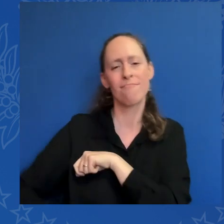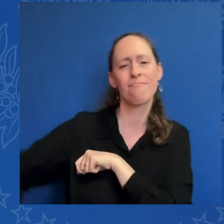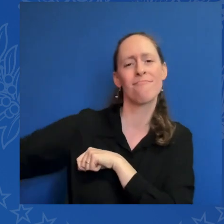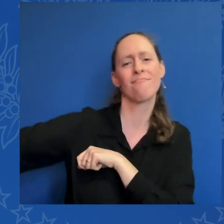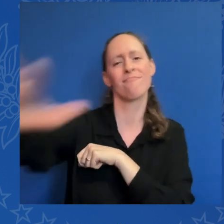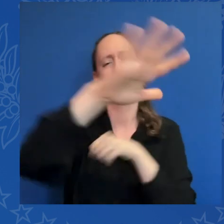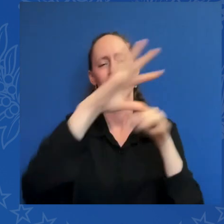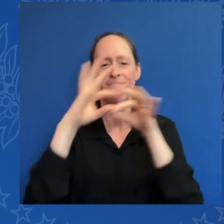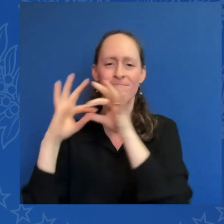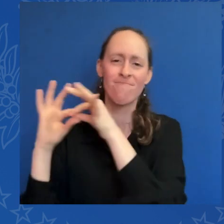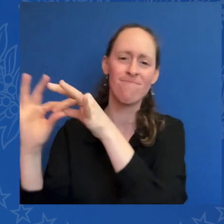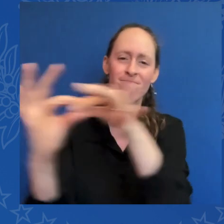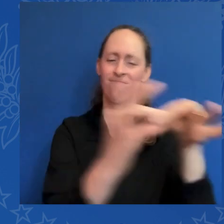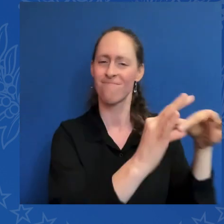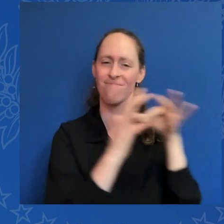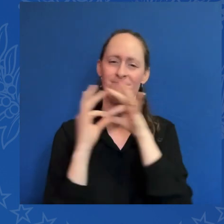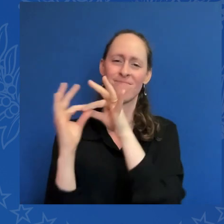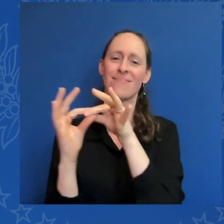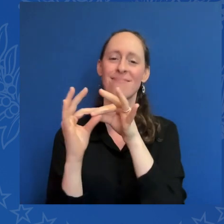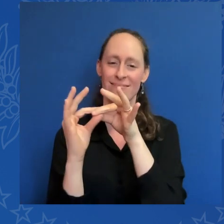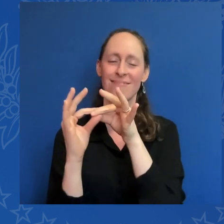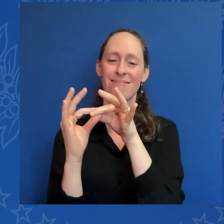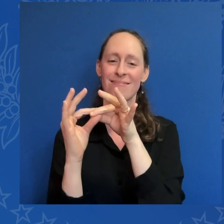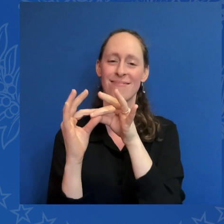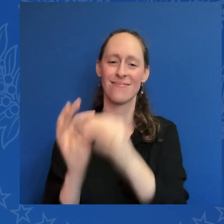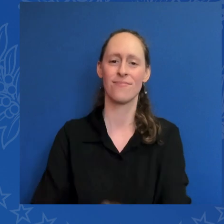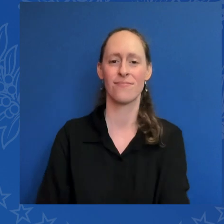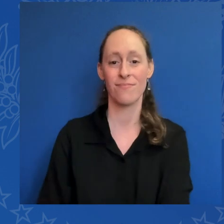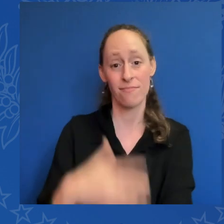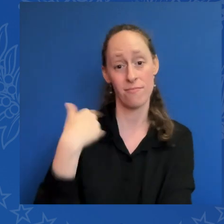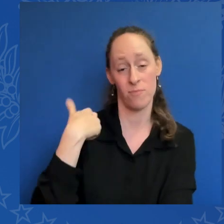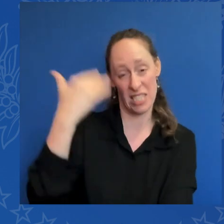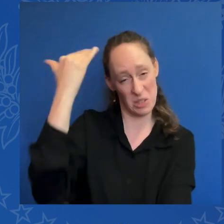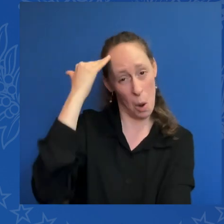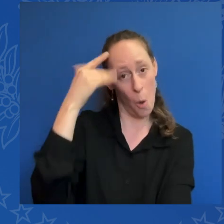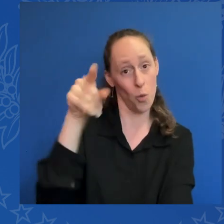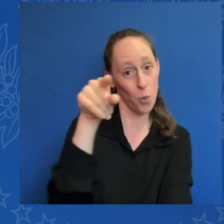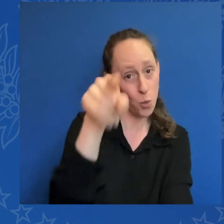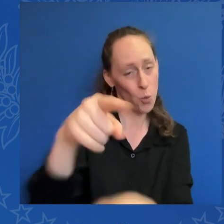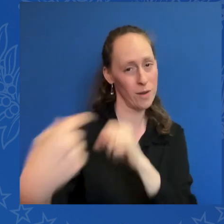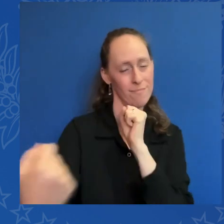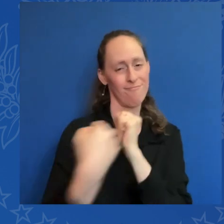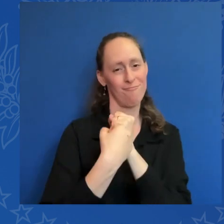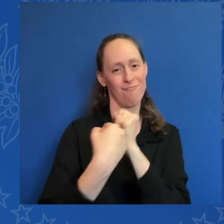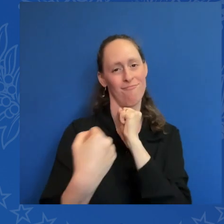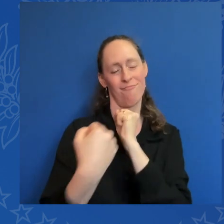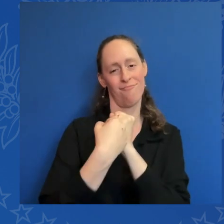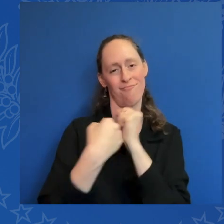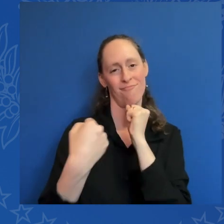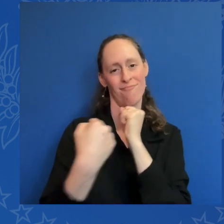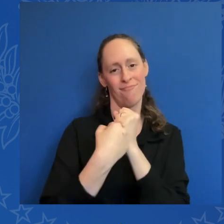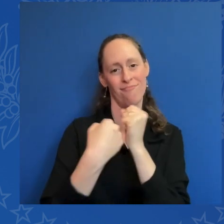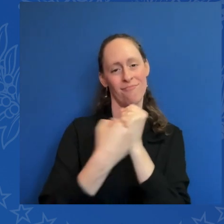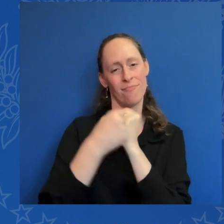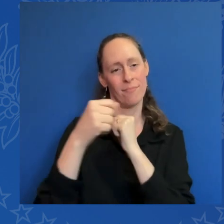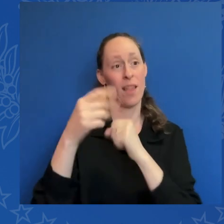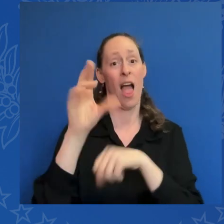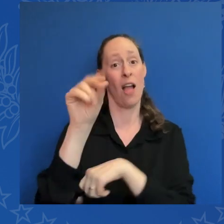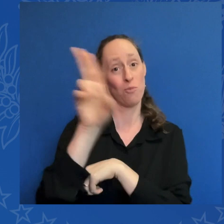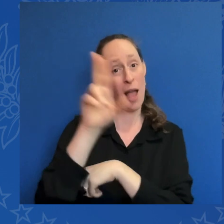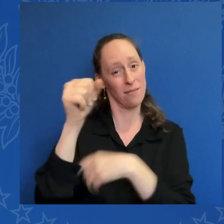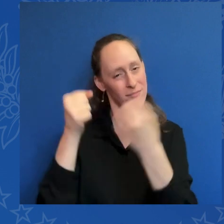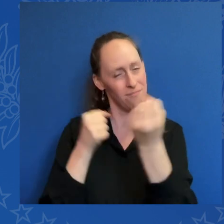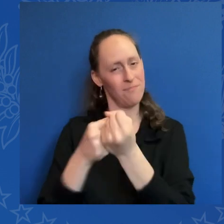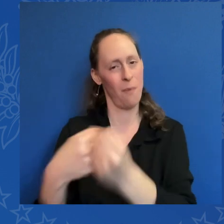full support of the United States. The engagement of the United States in the peace process gave us the Good